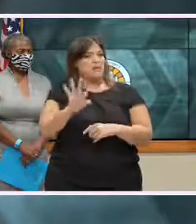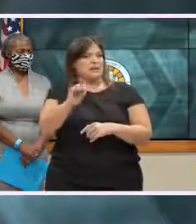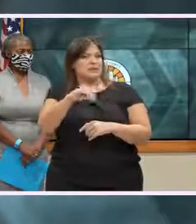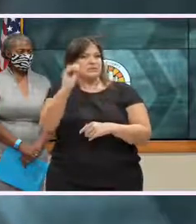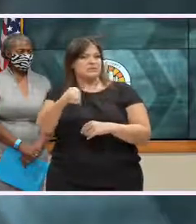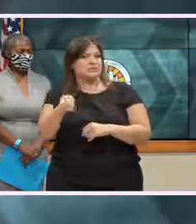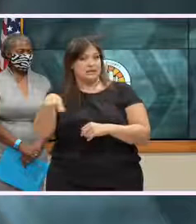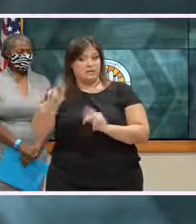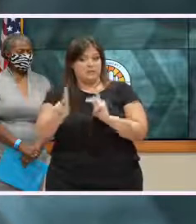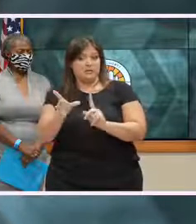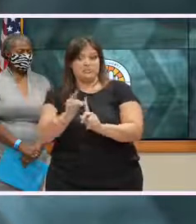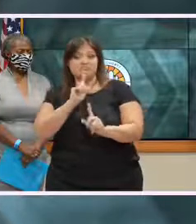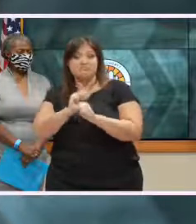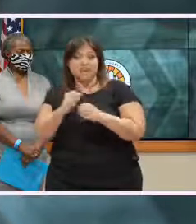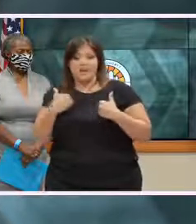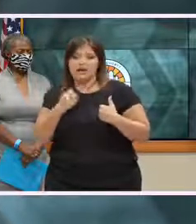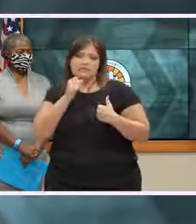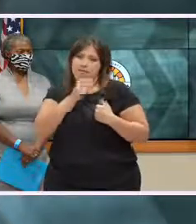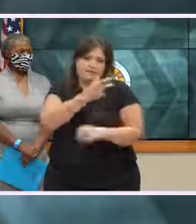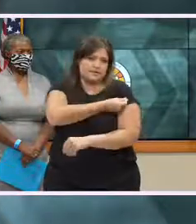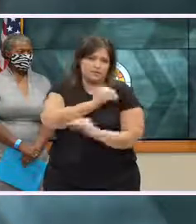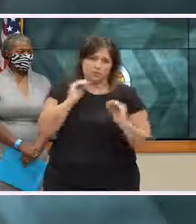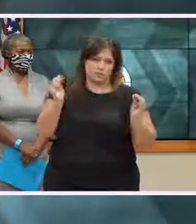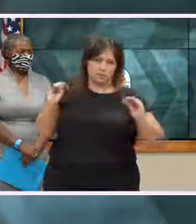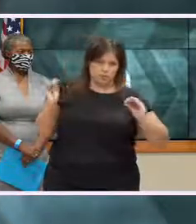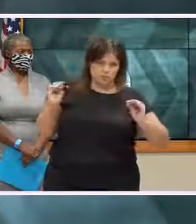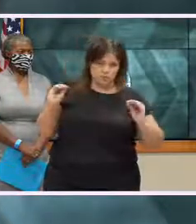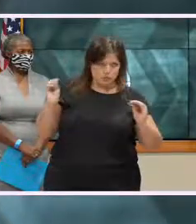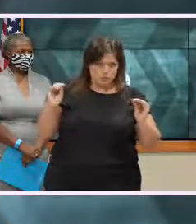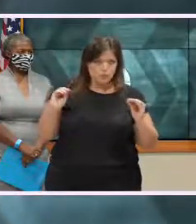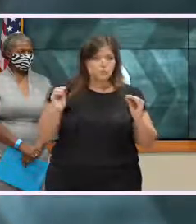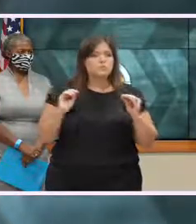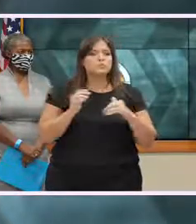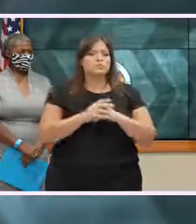seeing similar rates in our Harris Health system.